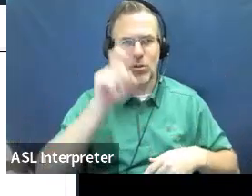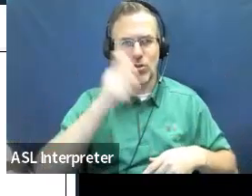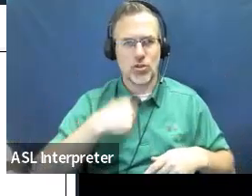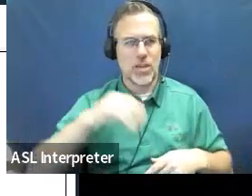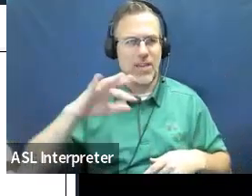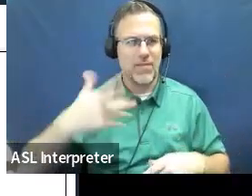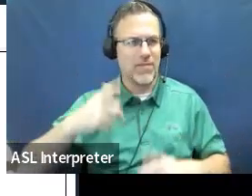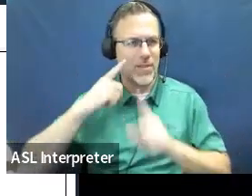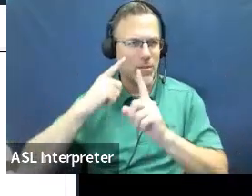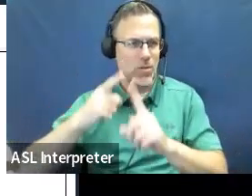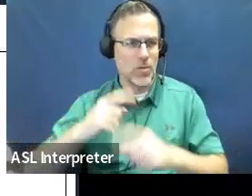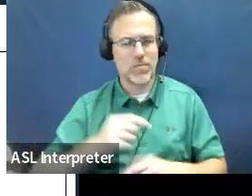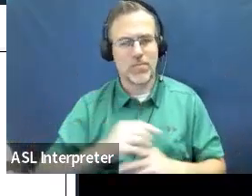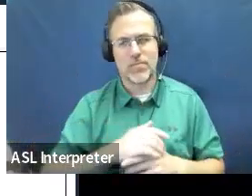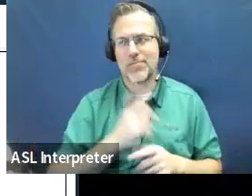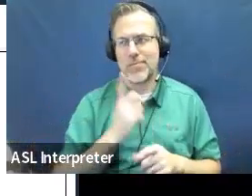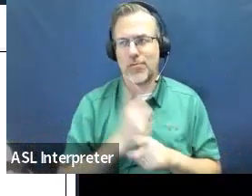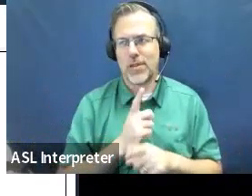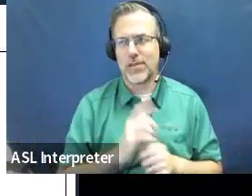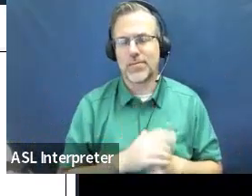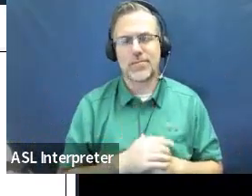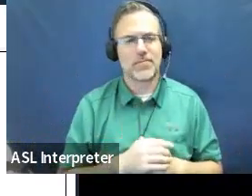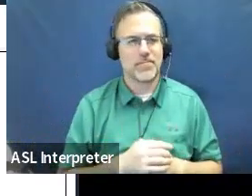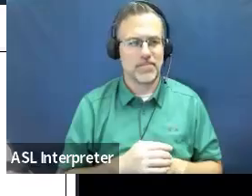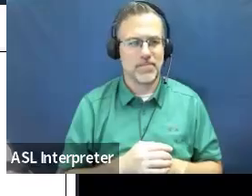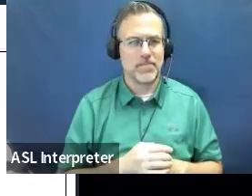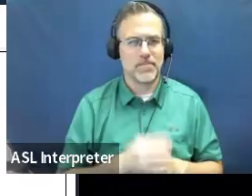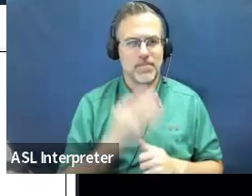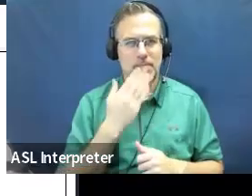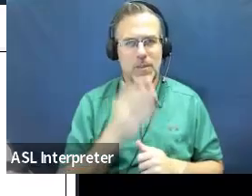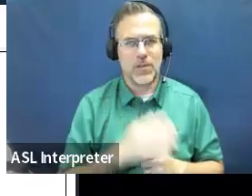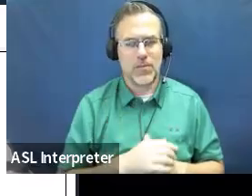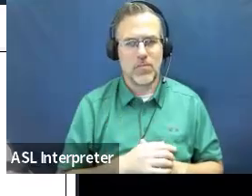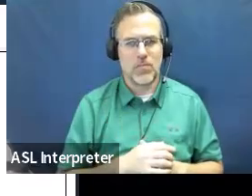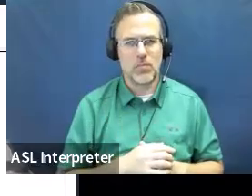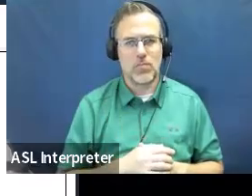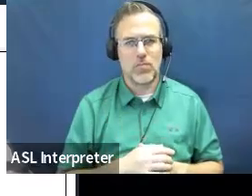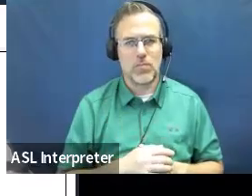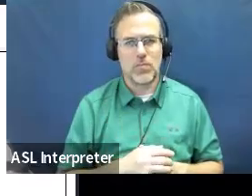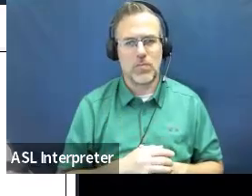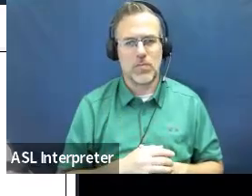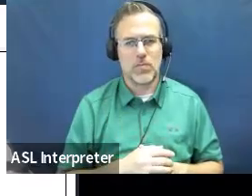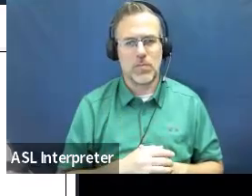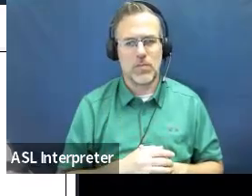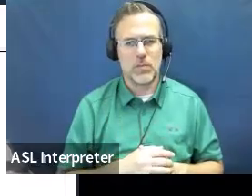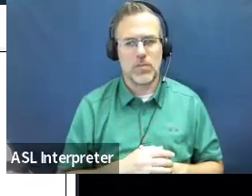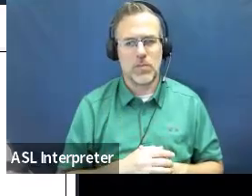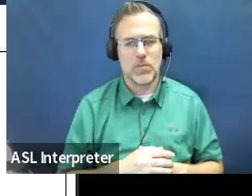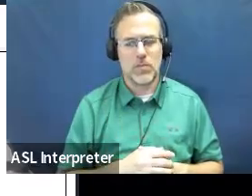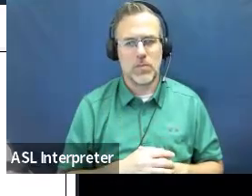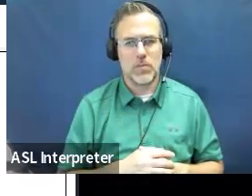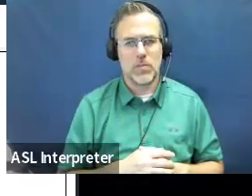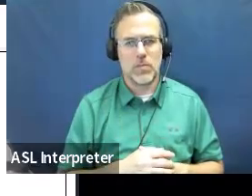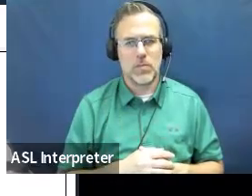goal. Right. Exactly. You guys got it. Thank you. So just a reminder